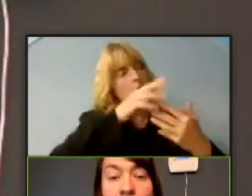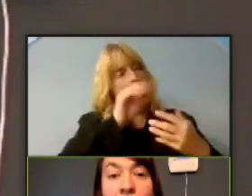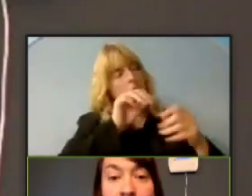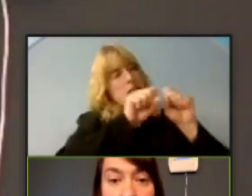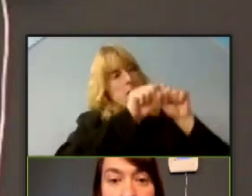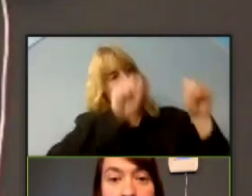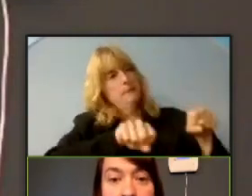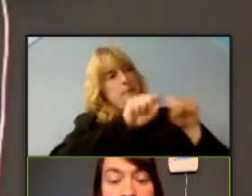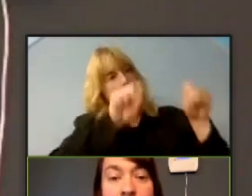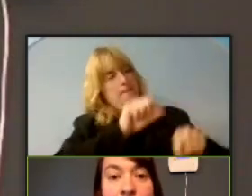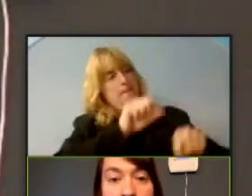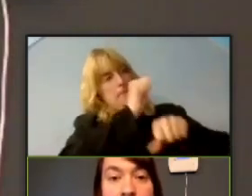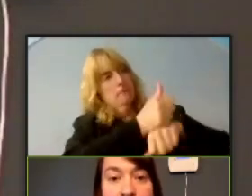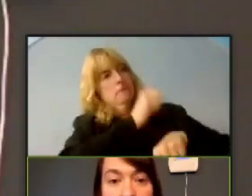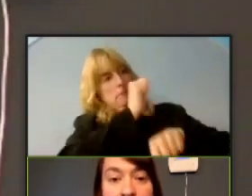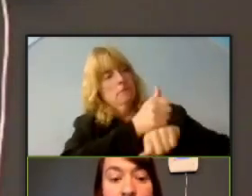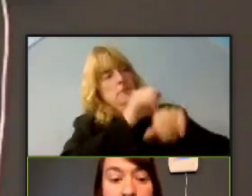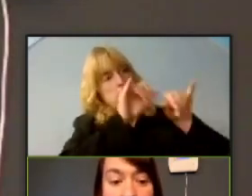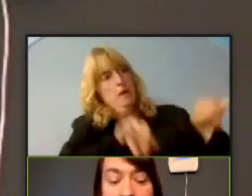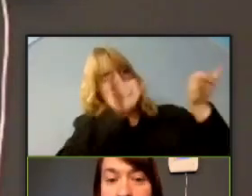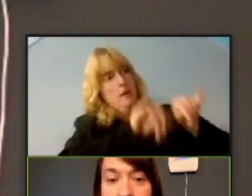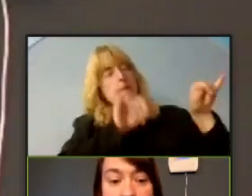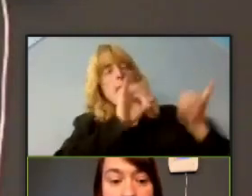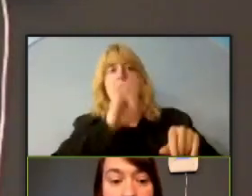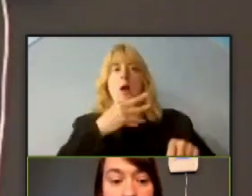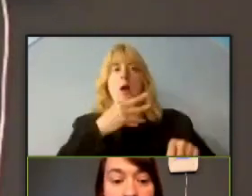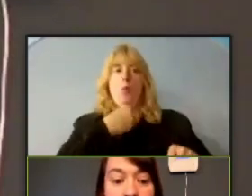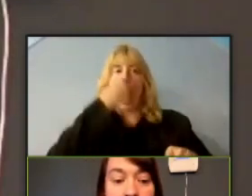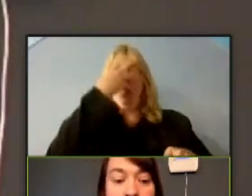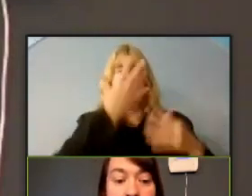And it's on us to tear it down and destroy it.